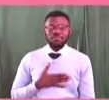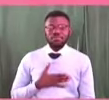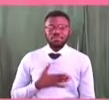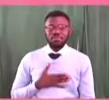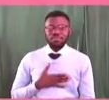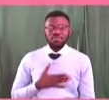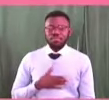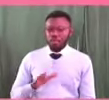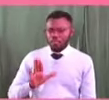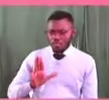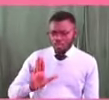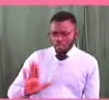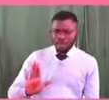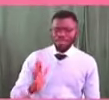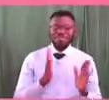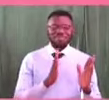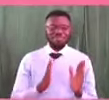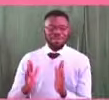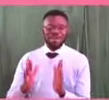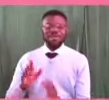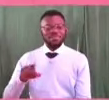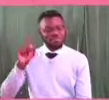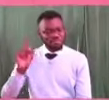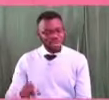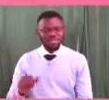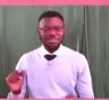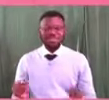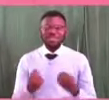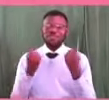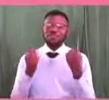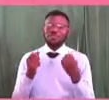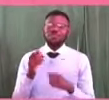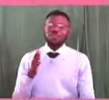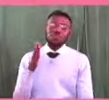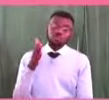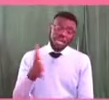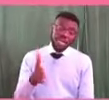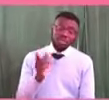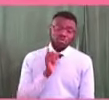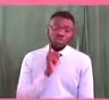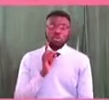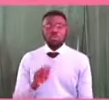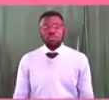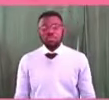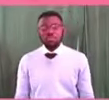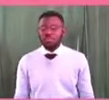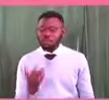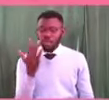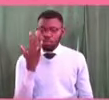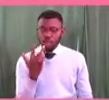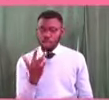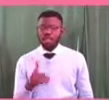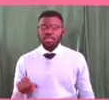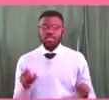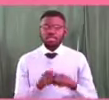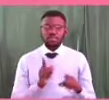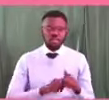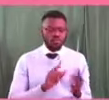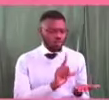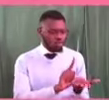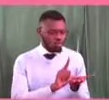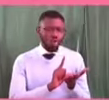your intention to save for tomorrow. That is why, even in the lending